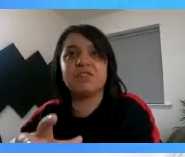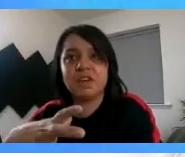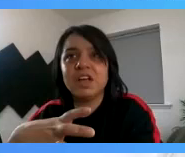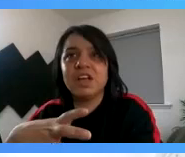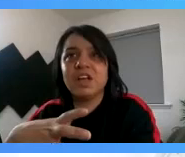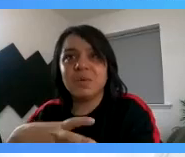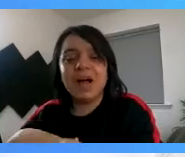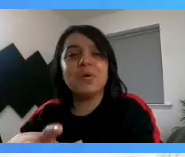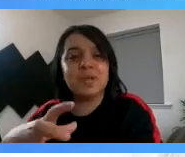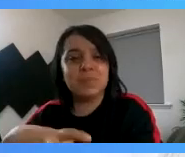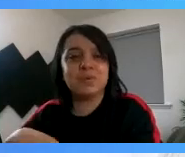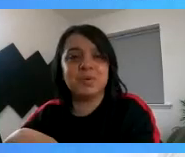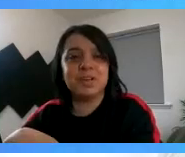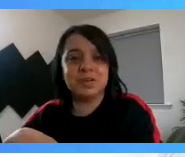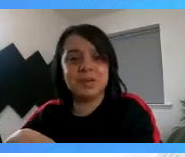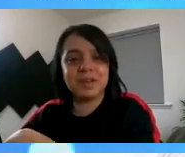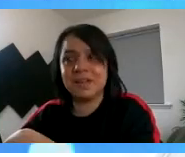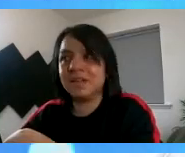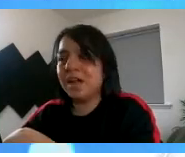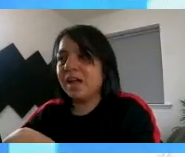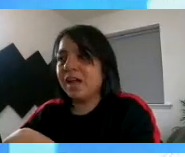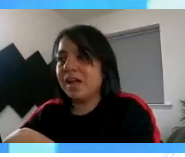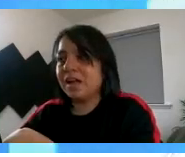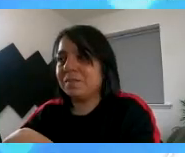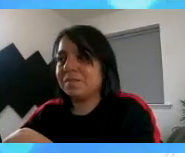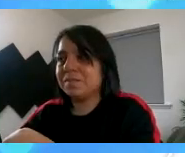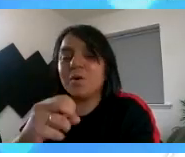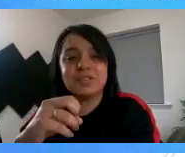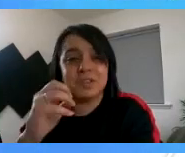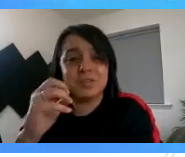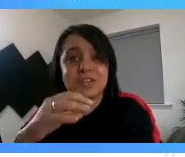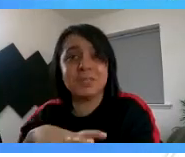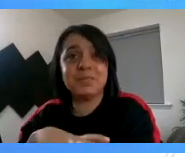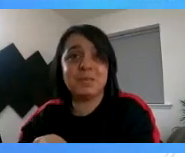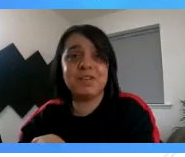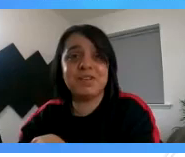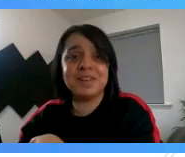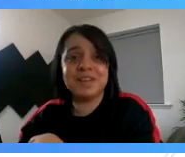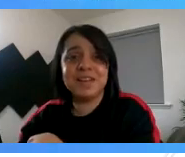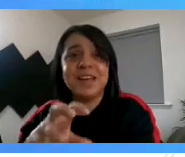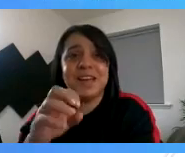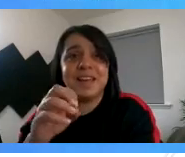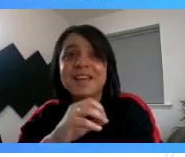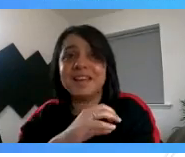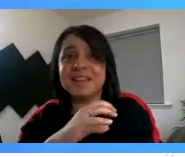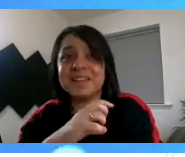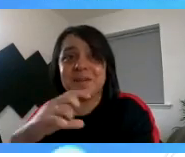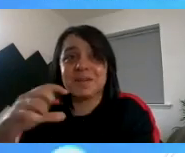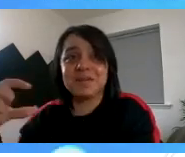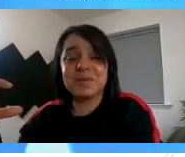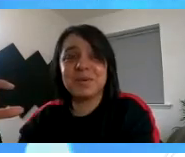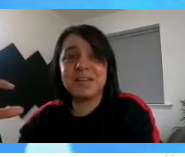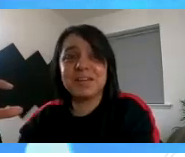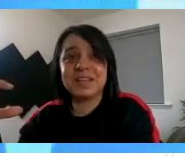of how people talk in the UK. Also, there is going to be swearing in this